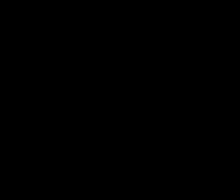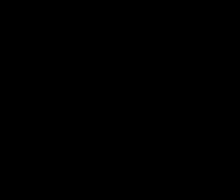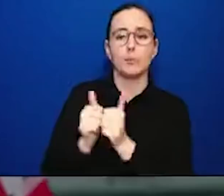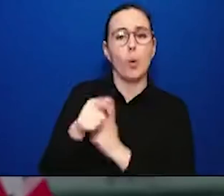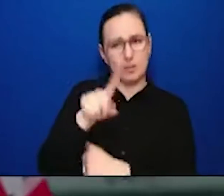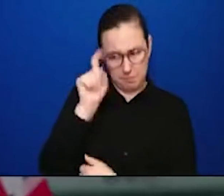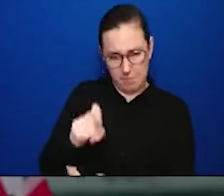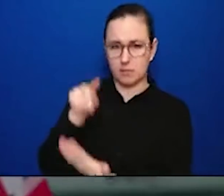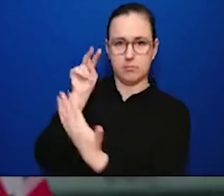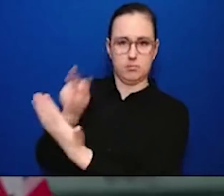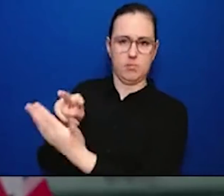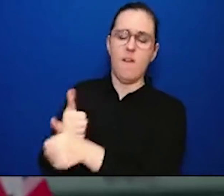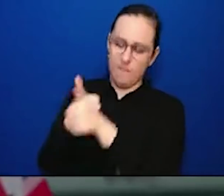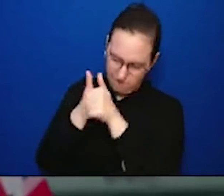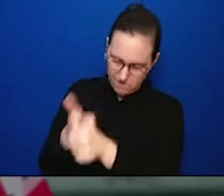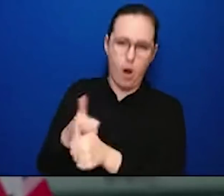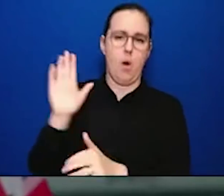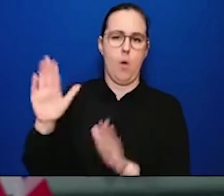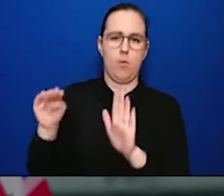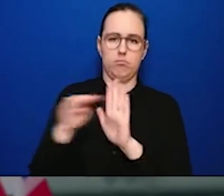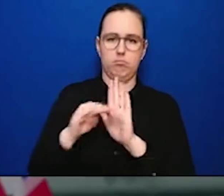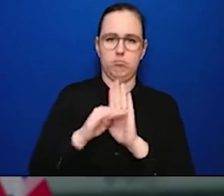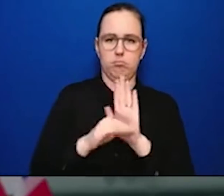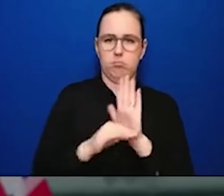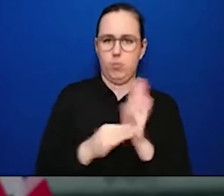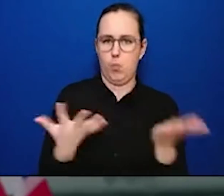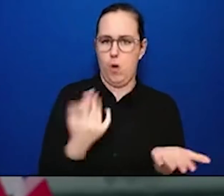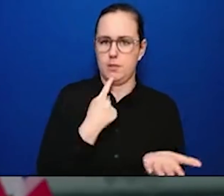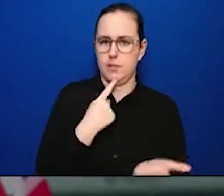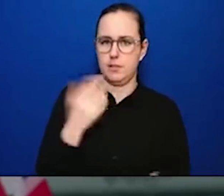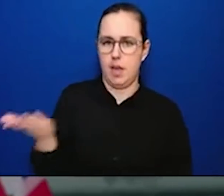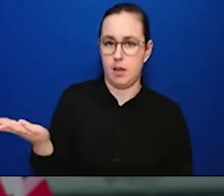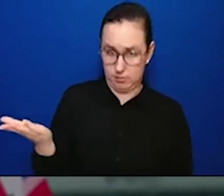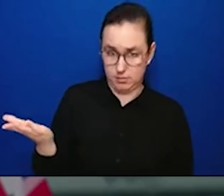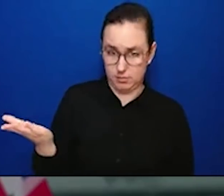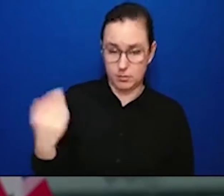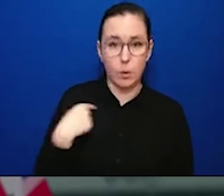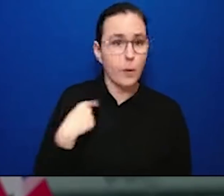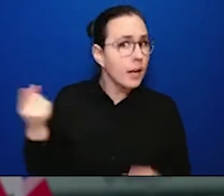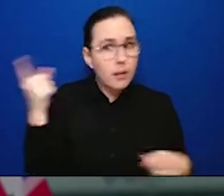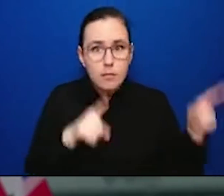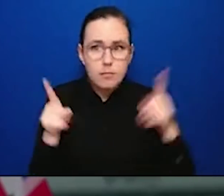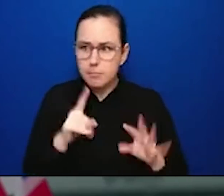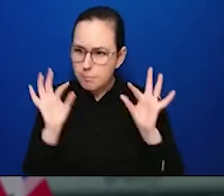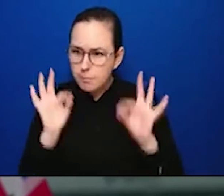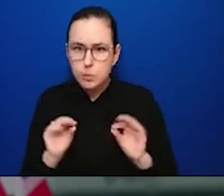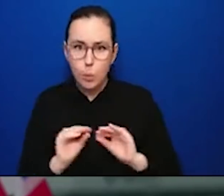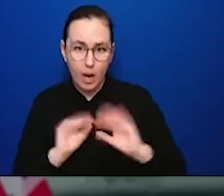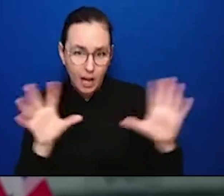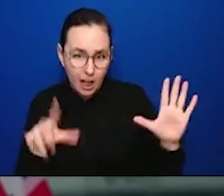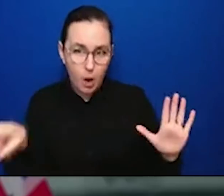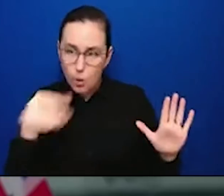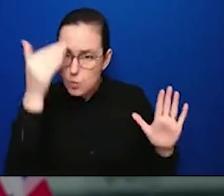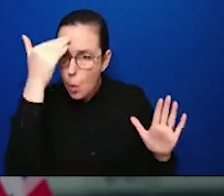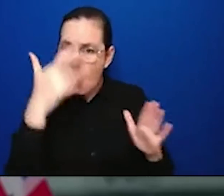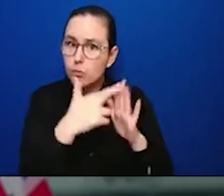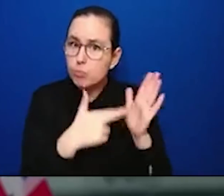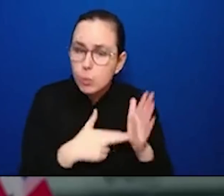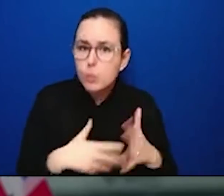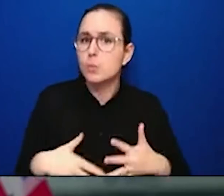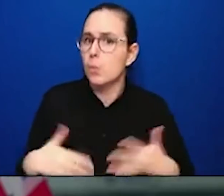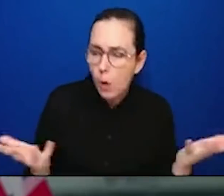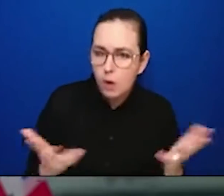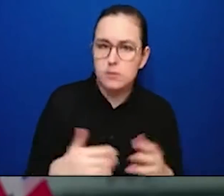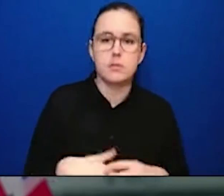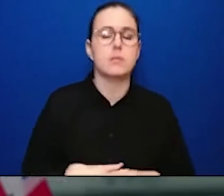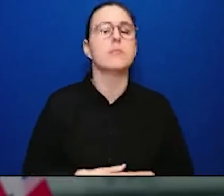sports and make sure that you know what the rules are. And I encourage you all to default to less, not